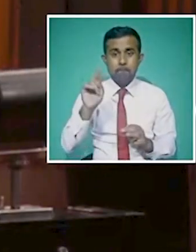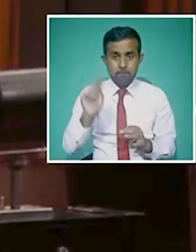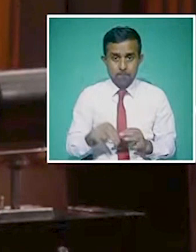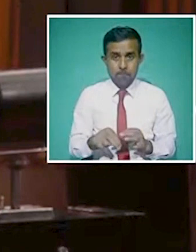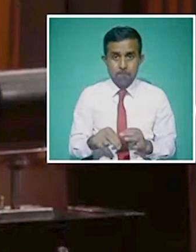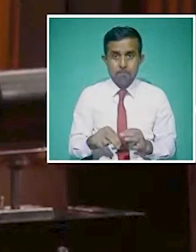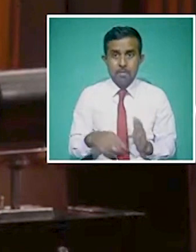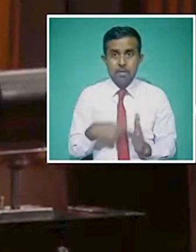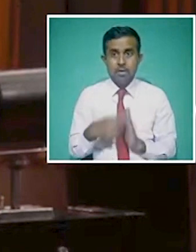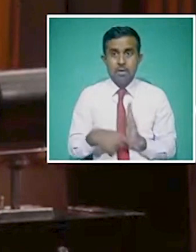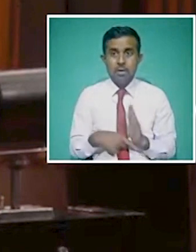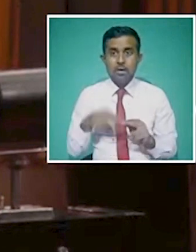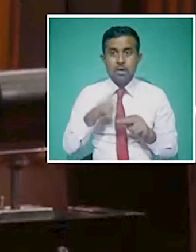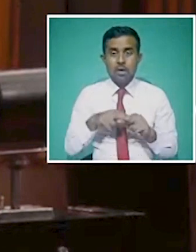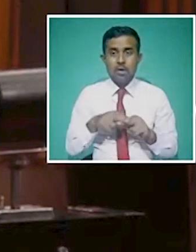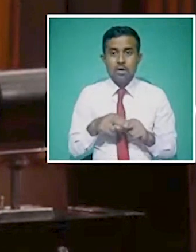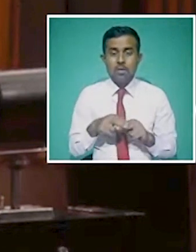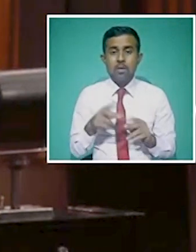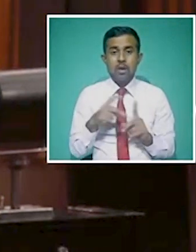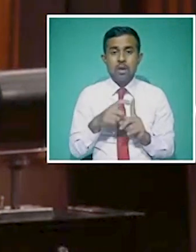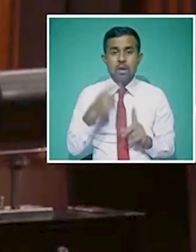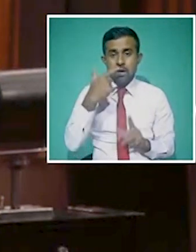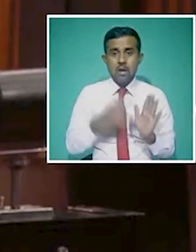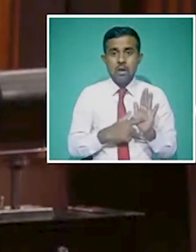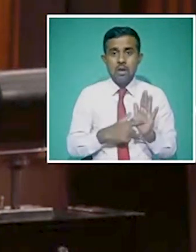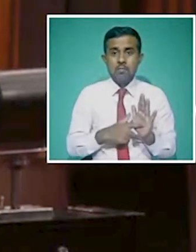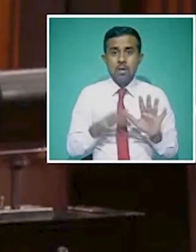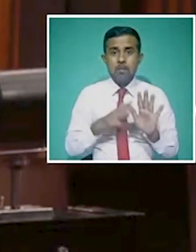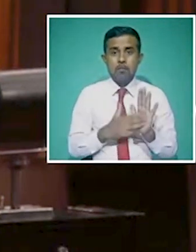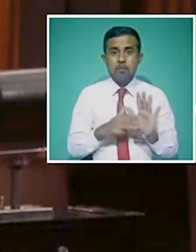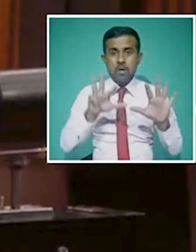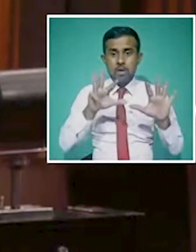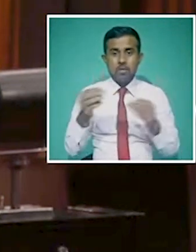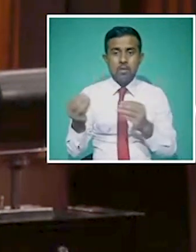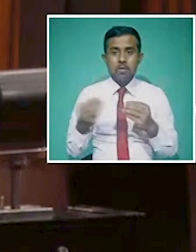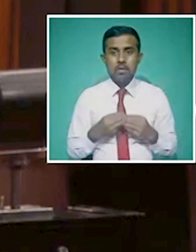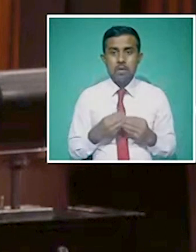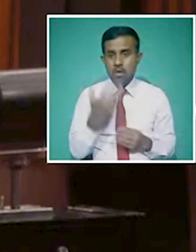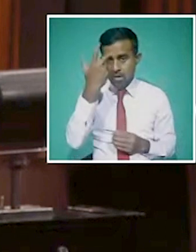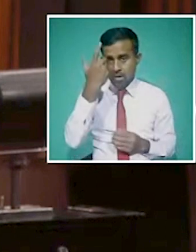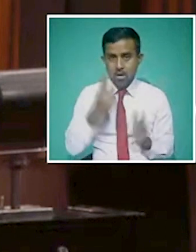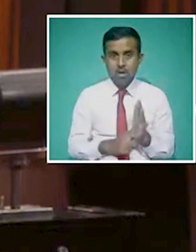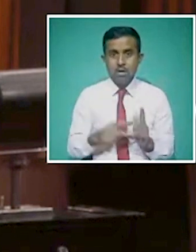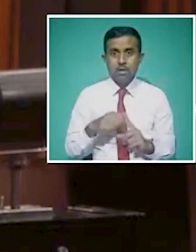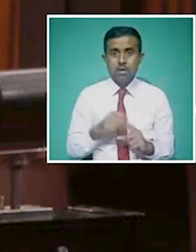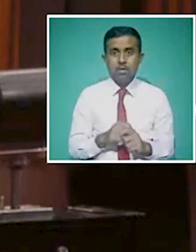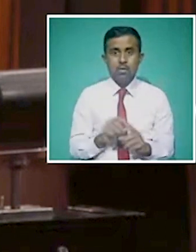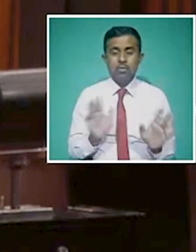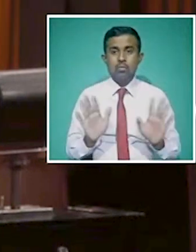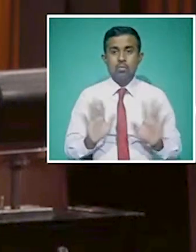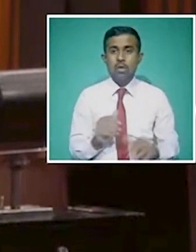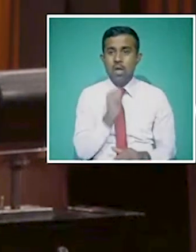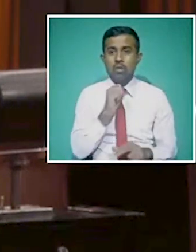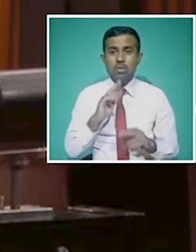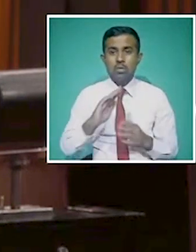China ethrema Lanka yaluwa nang. Me api diesel liter million ame ad deno, hal laksa kilo pahad deno ne, owa neve ethta udhau